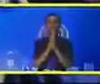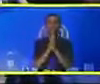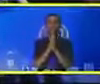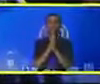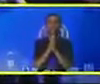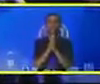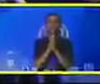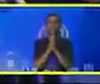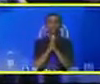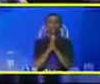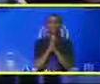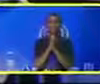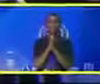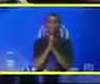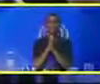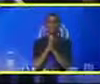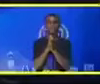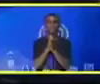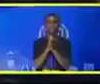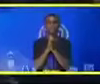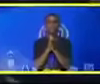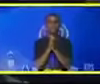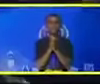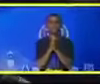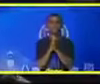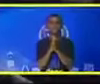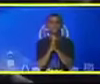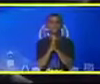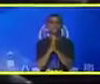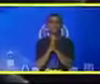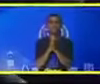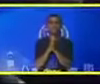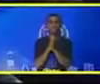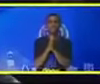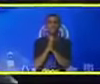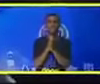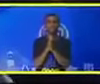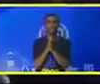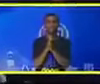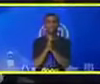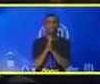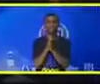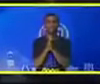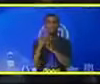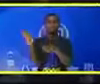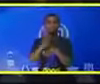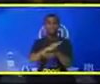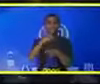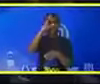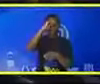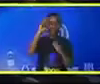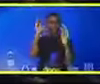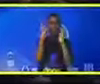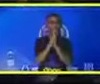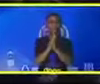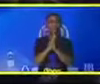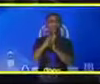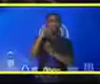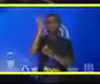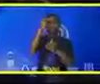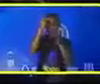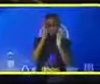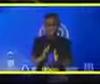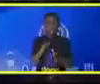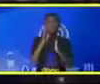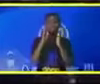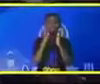makata krateke beleketa. Come on, let a politician pray. Let a businessman pray. Let a man of God pray.